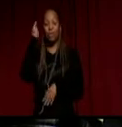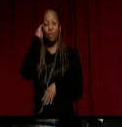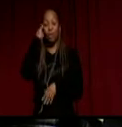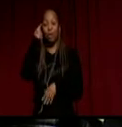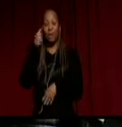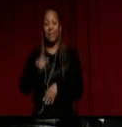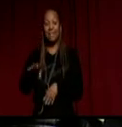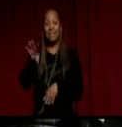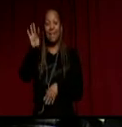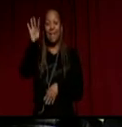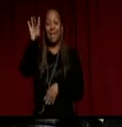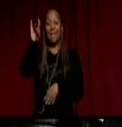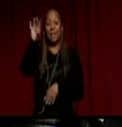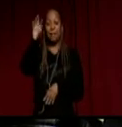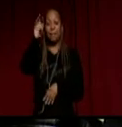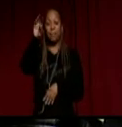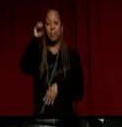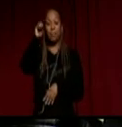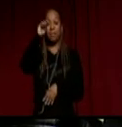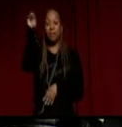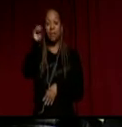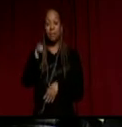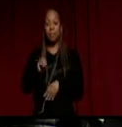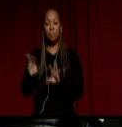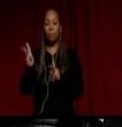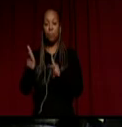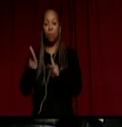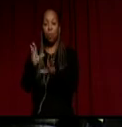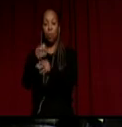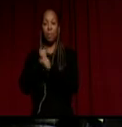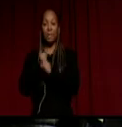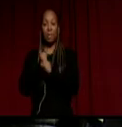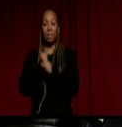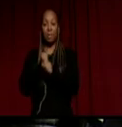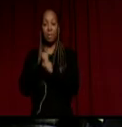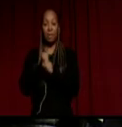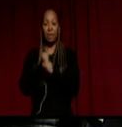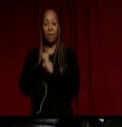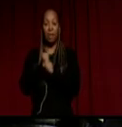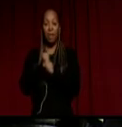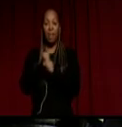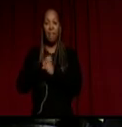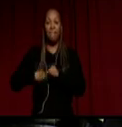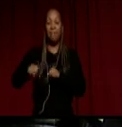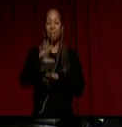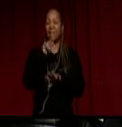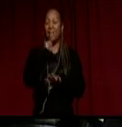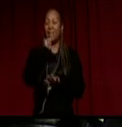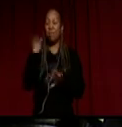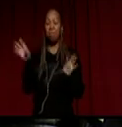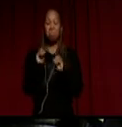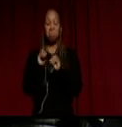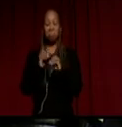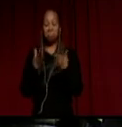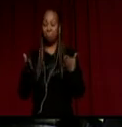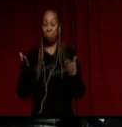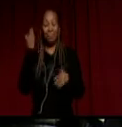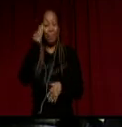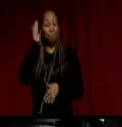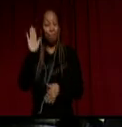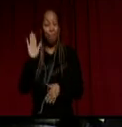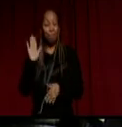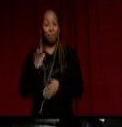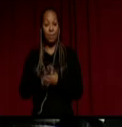that 80% of the people who get this sick virus are asymptomatic or have very little symptoms. Right.